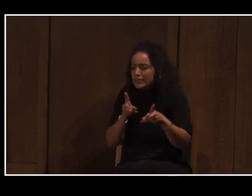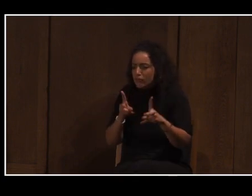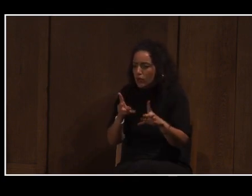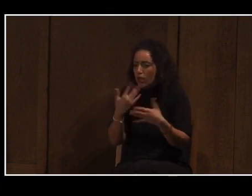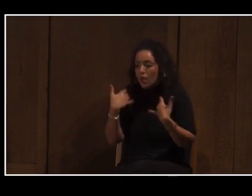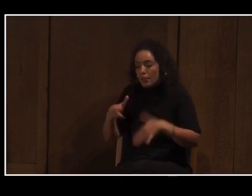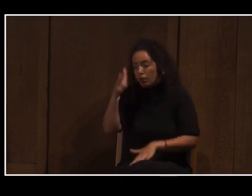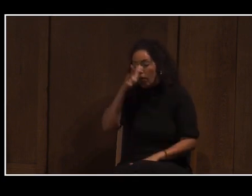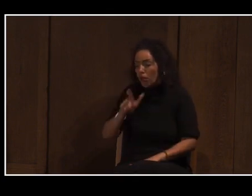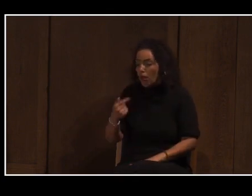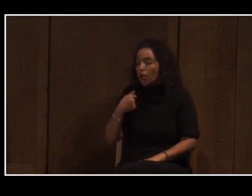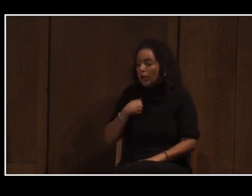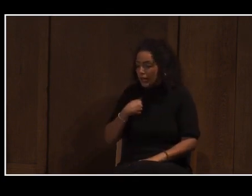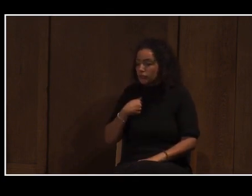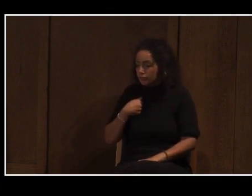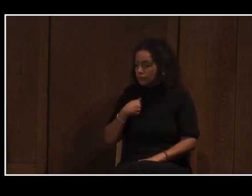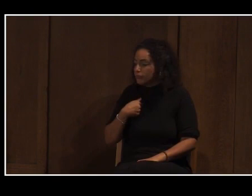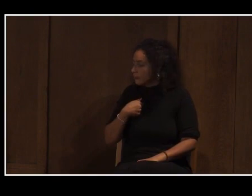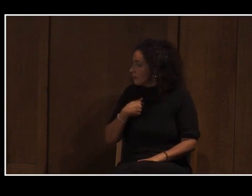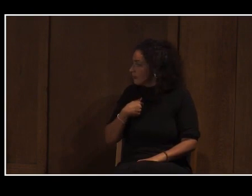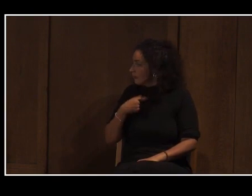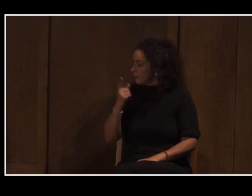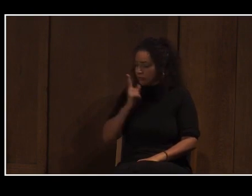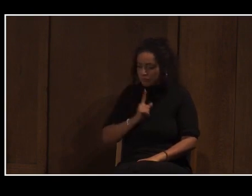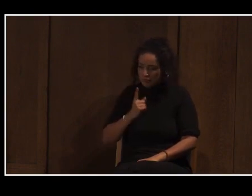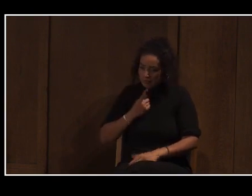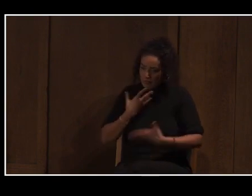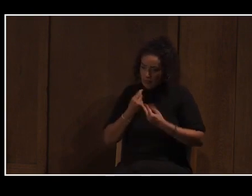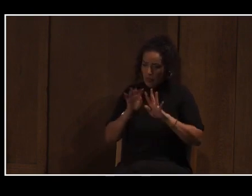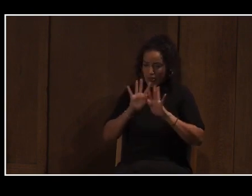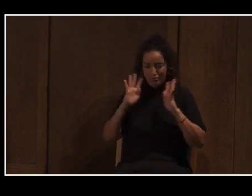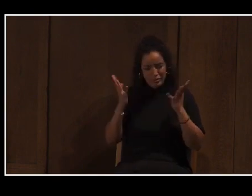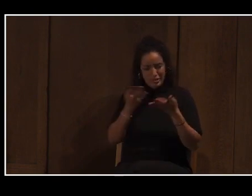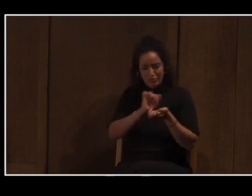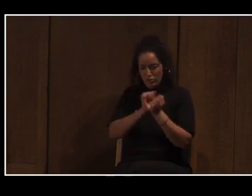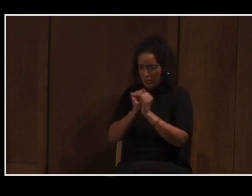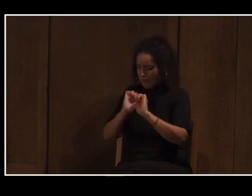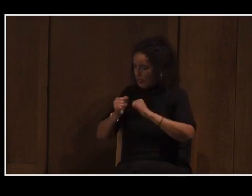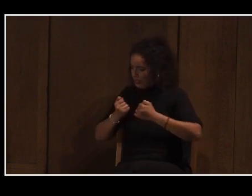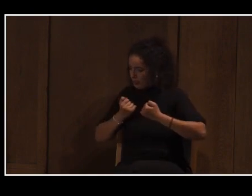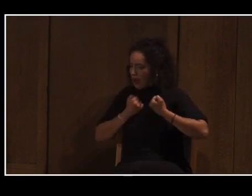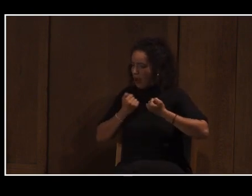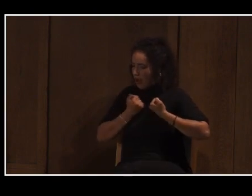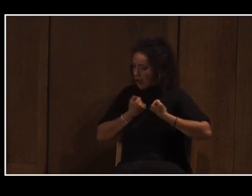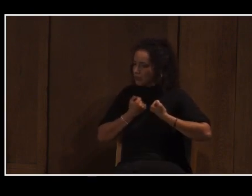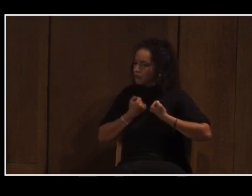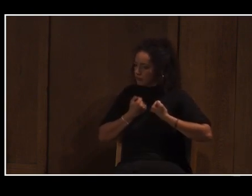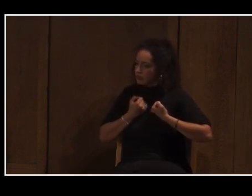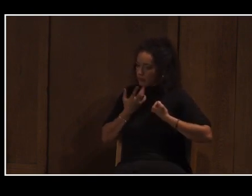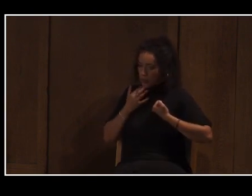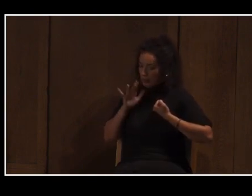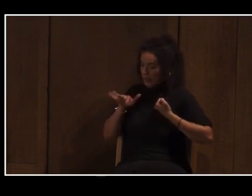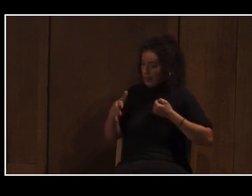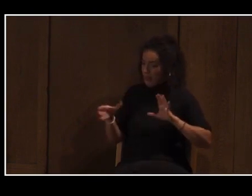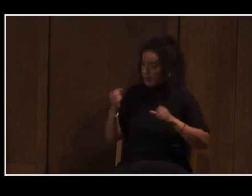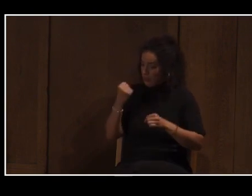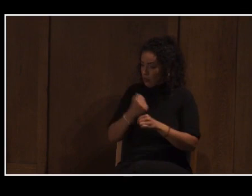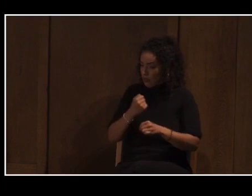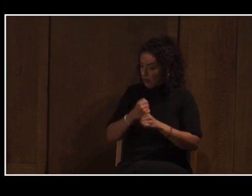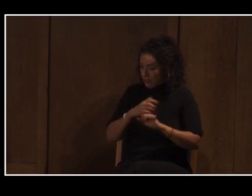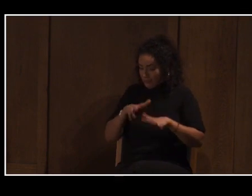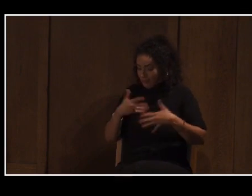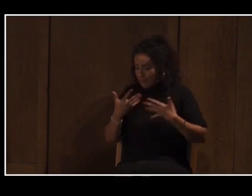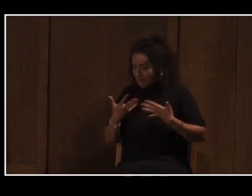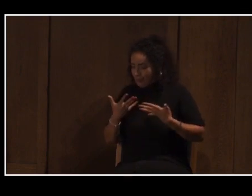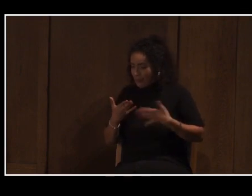as I mentioned, really well accompanied with my team and all of the collaborators that we had during my time in government. But nowadays I work with,